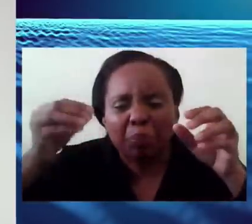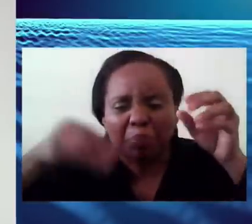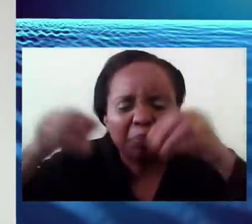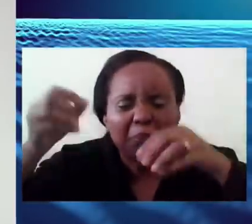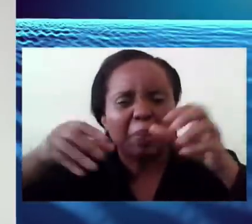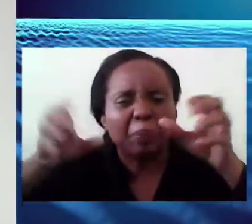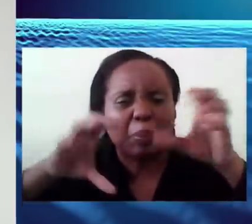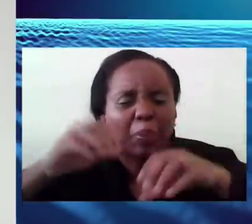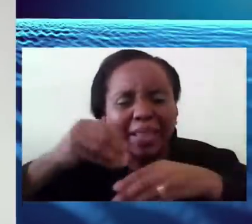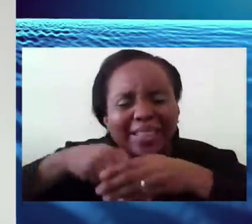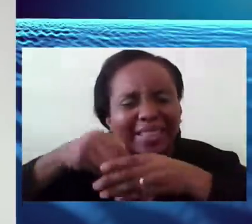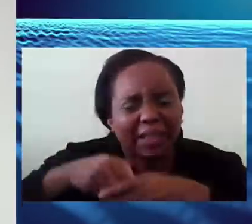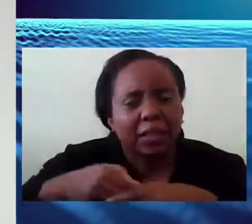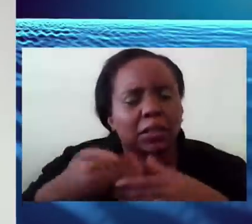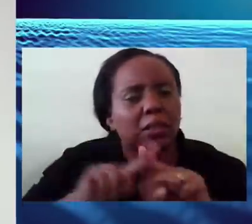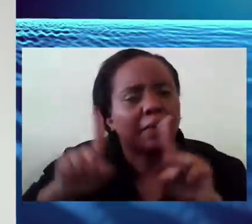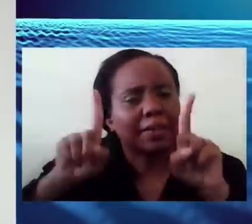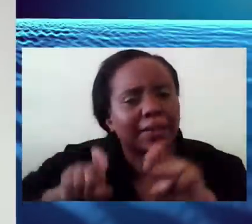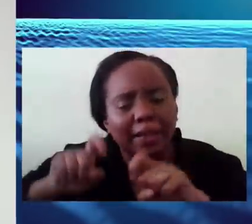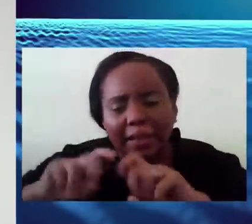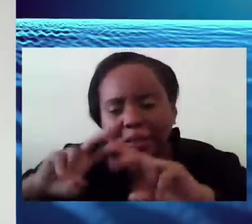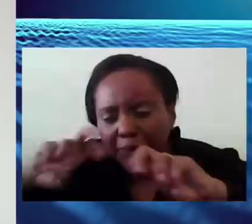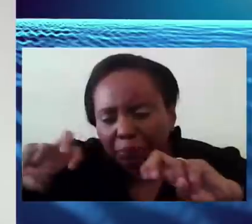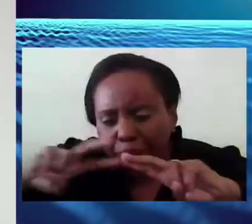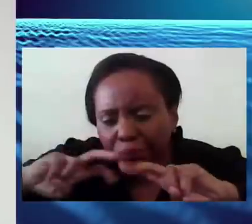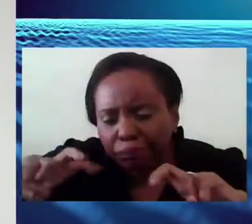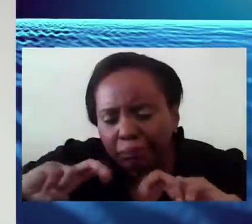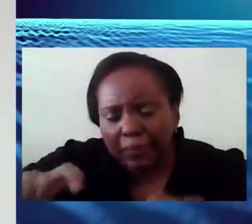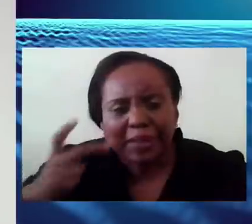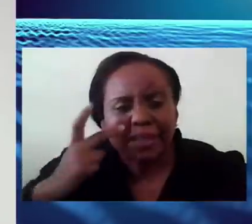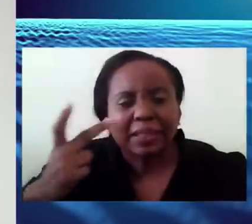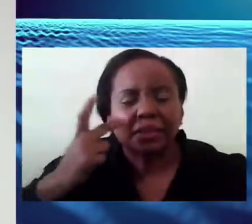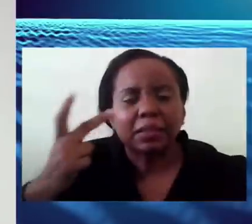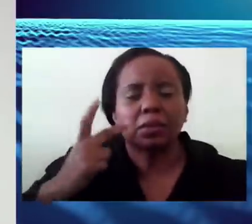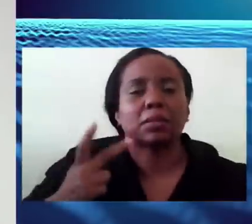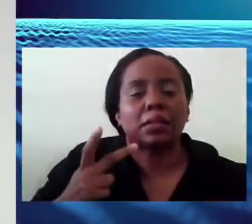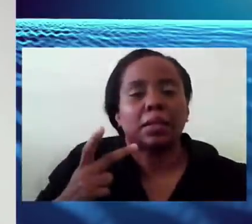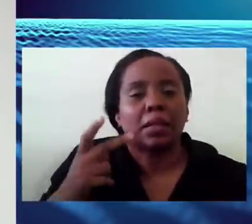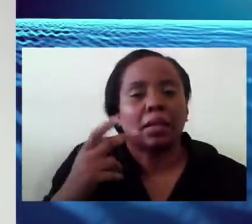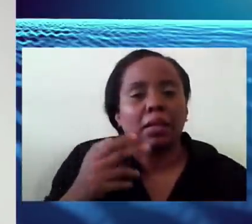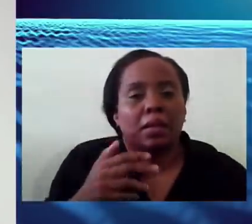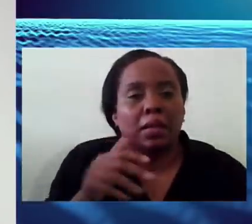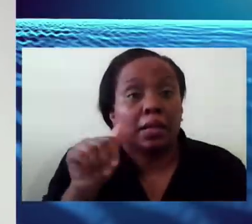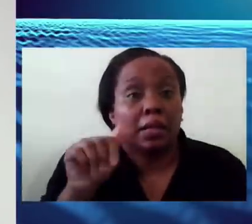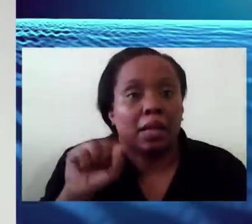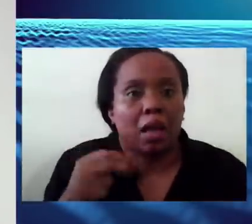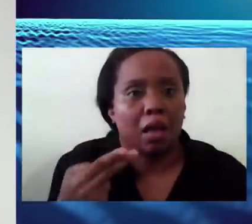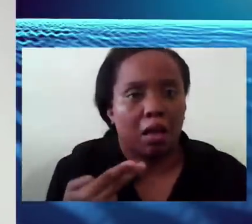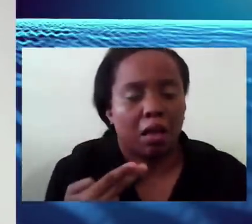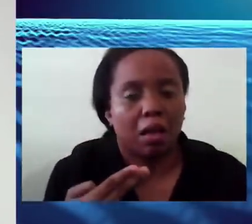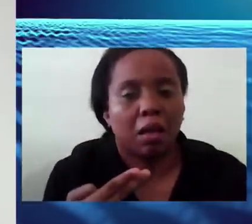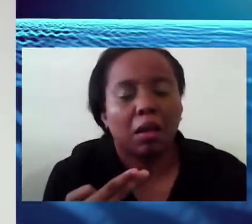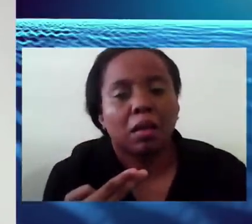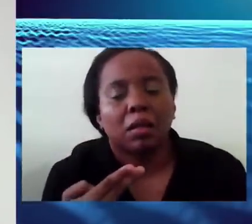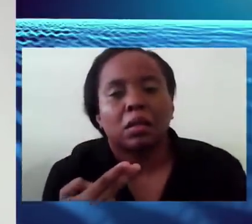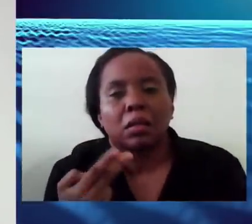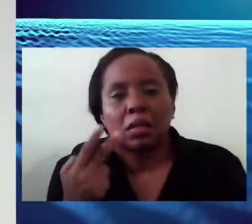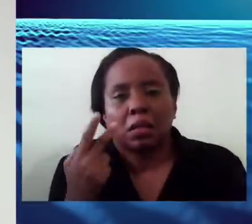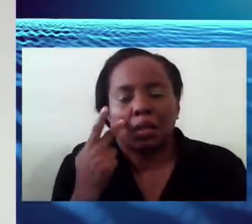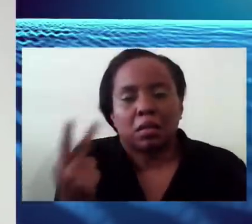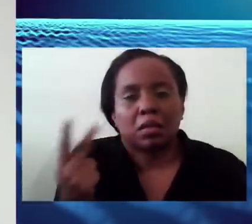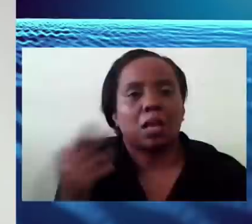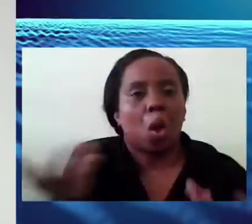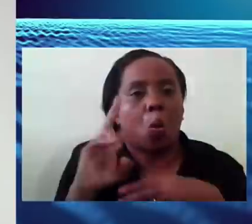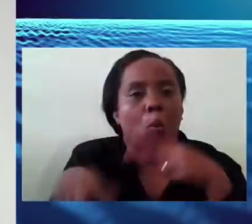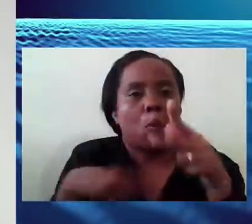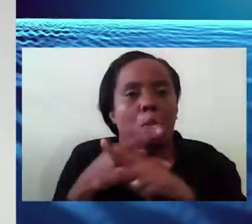doing a number of tests to try and see what the composition of the ash is, and that's going to be very important to allow us to anticipate what kind of problems